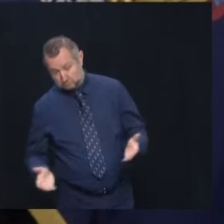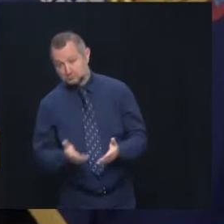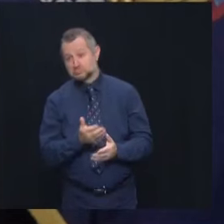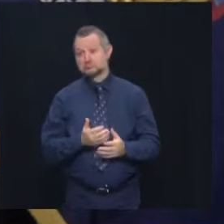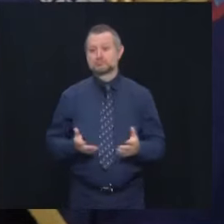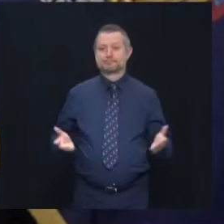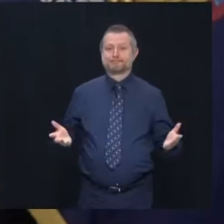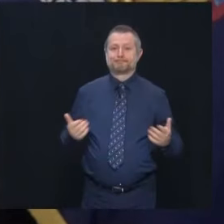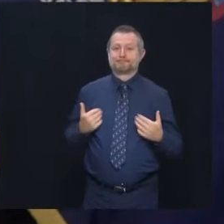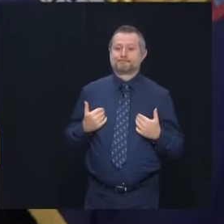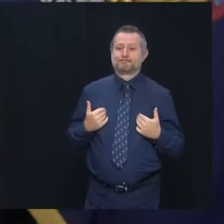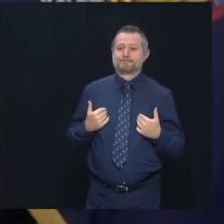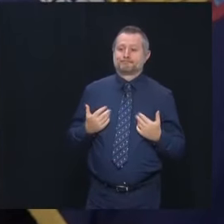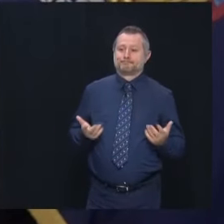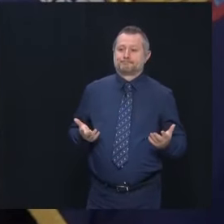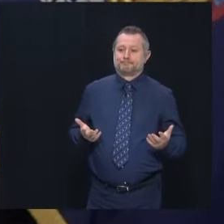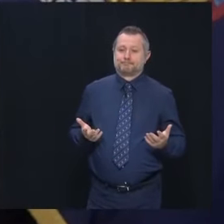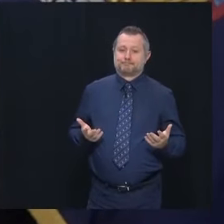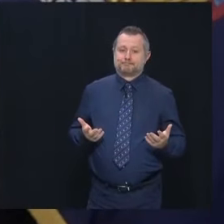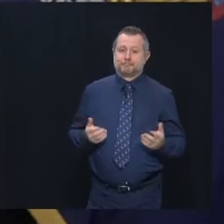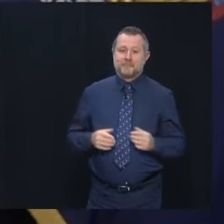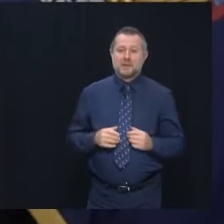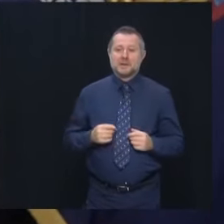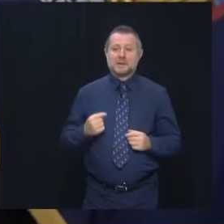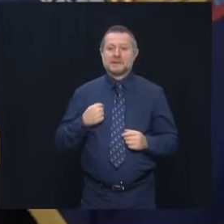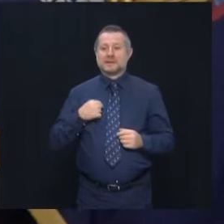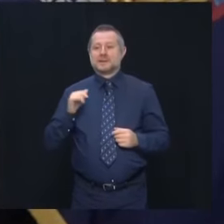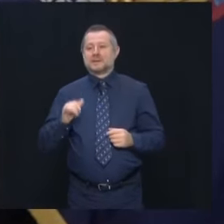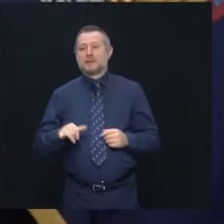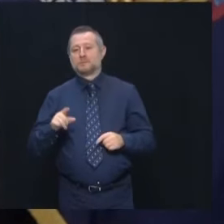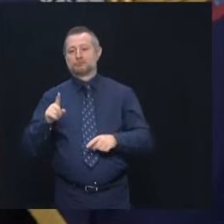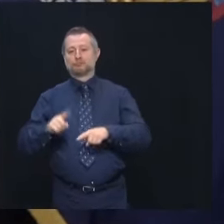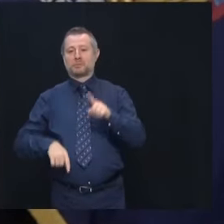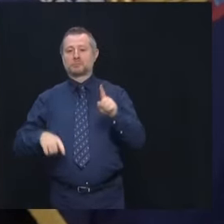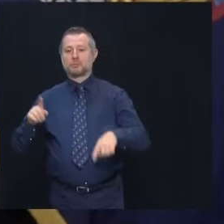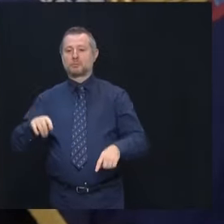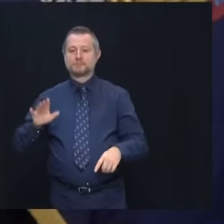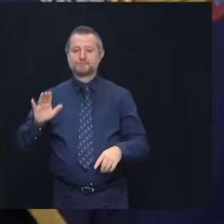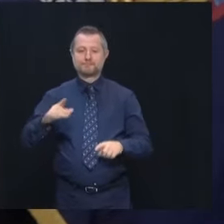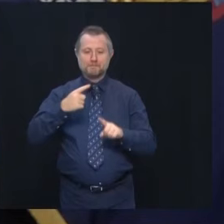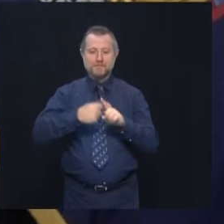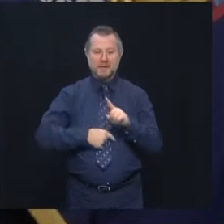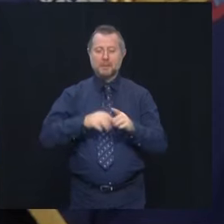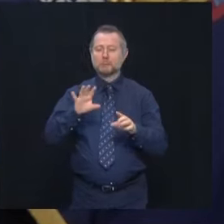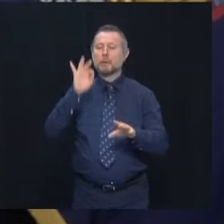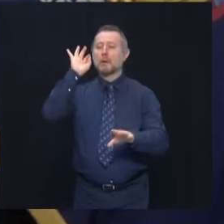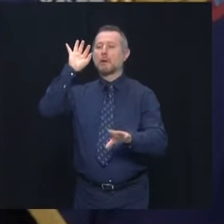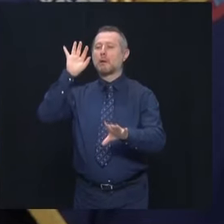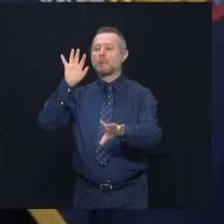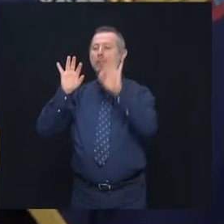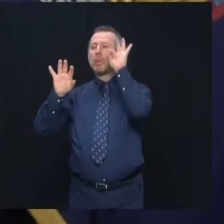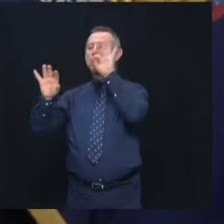They had this random monthly testing plan,